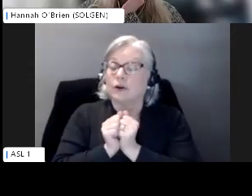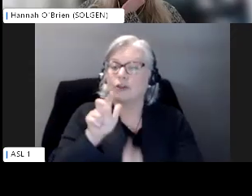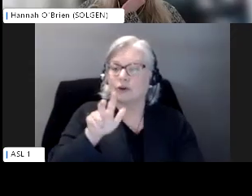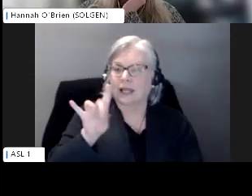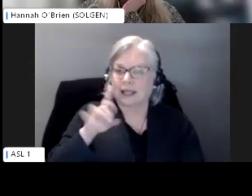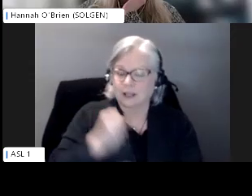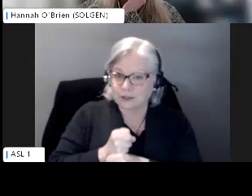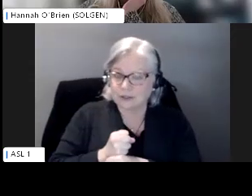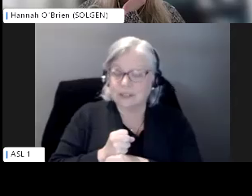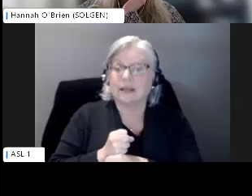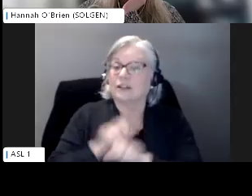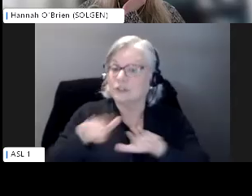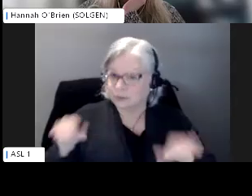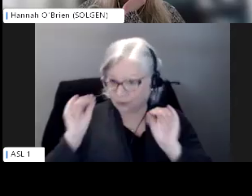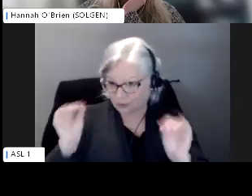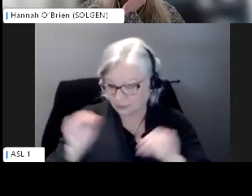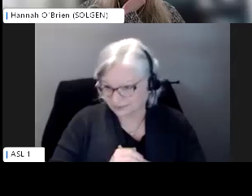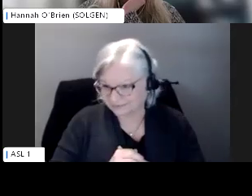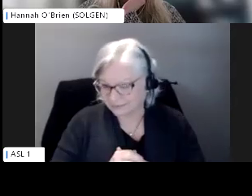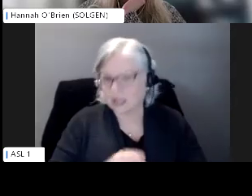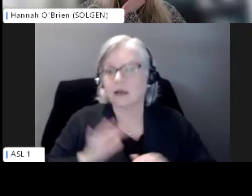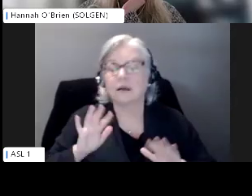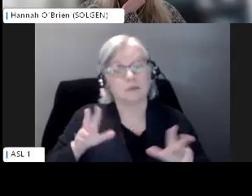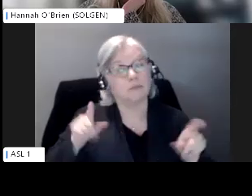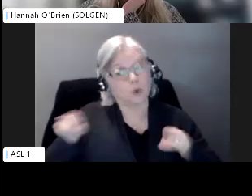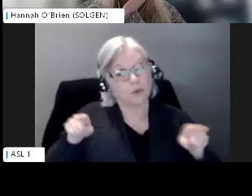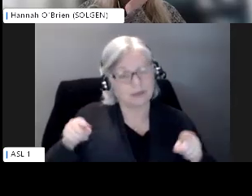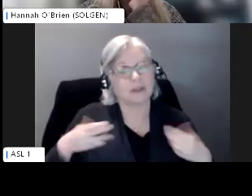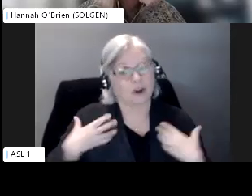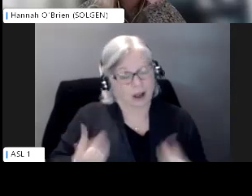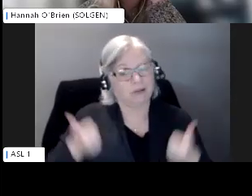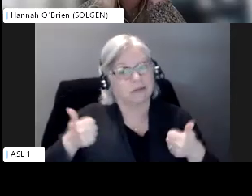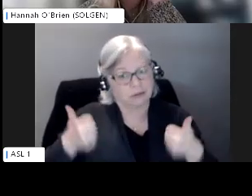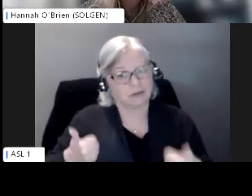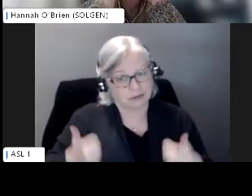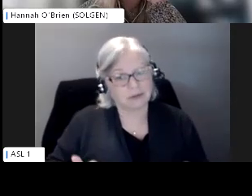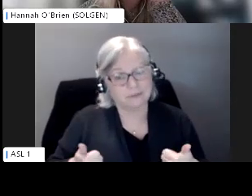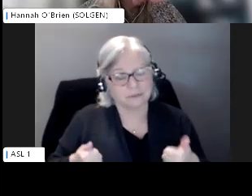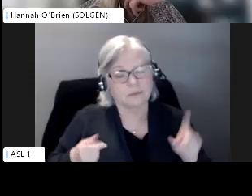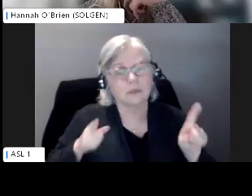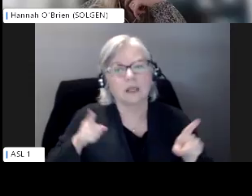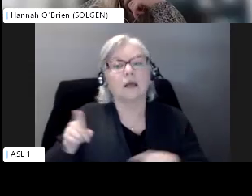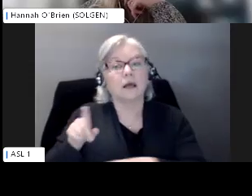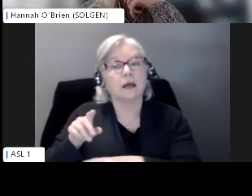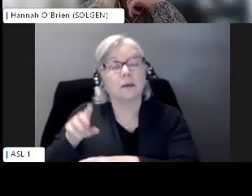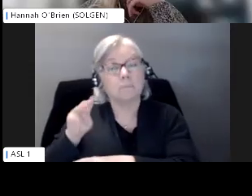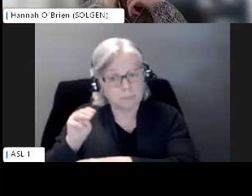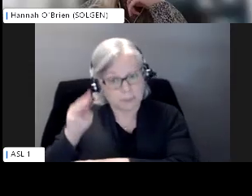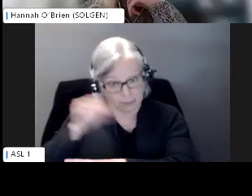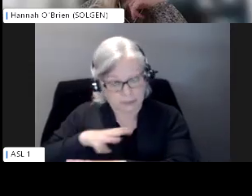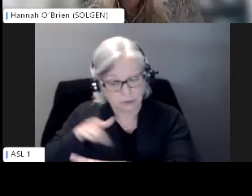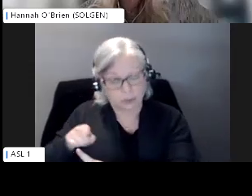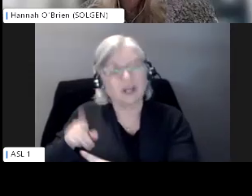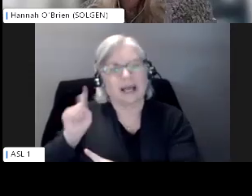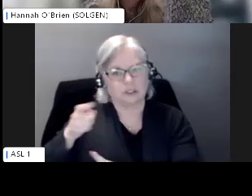them struggled with various health conditions, which ultimately led Mr. Ryan requiring a trip to the emergency room on